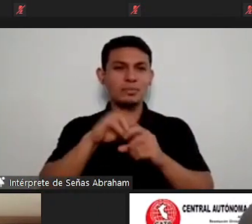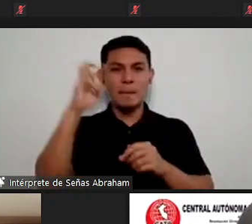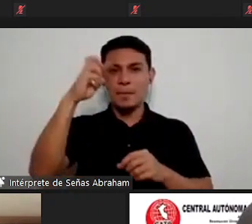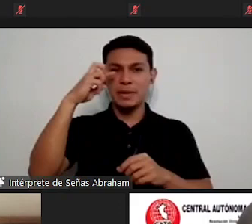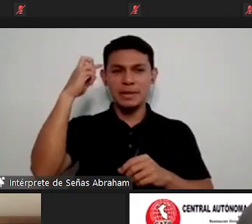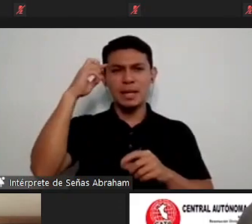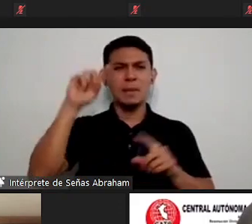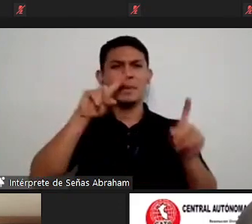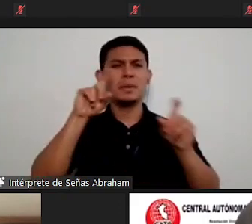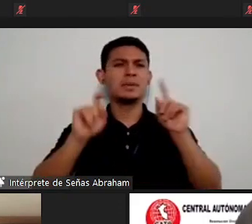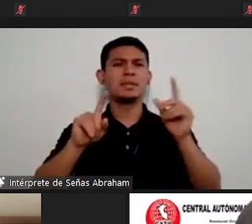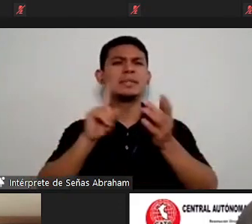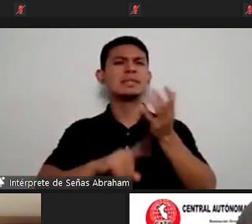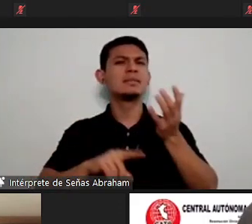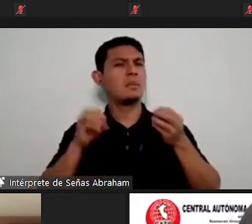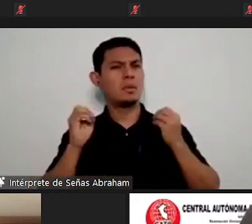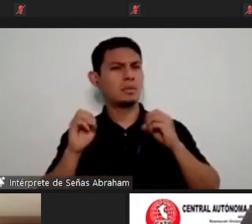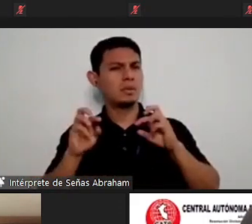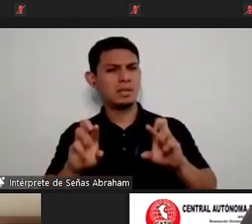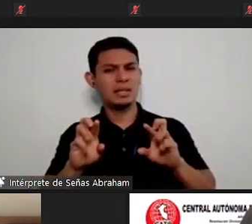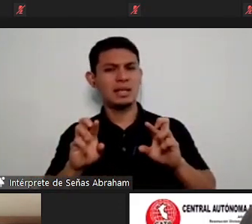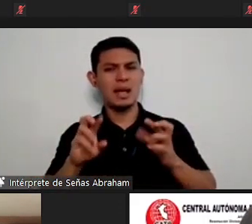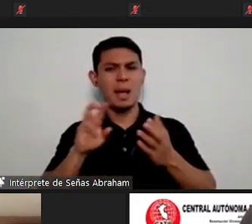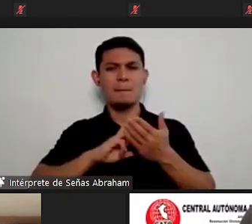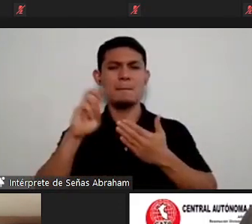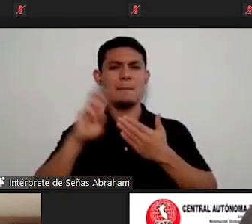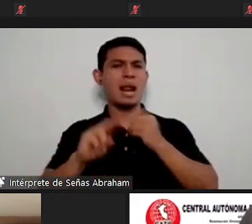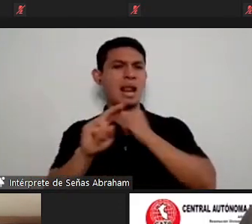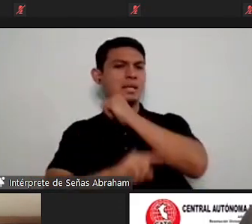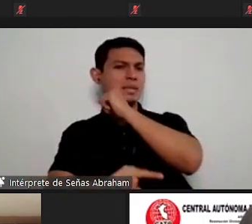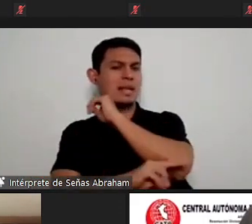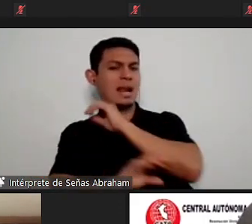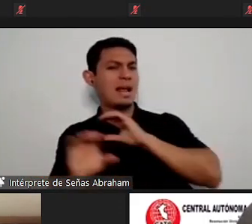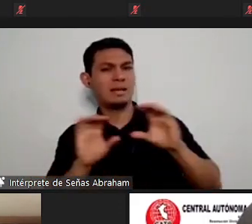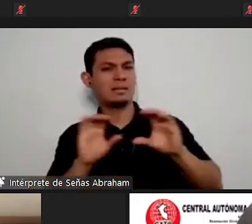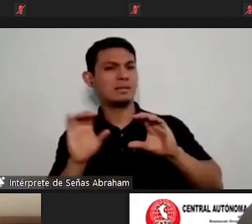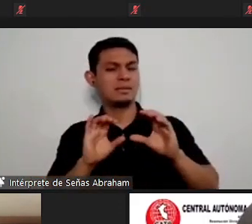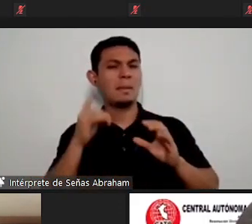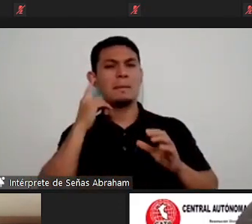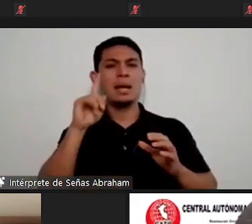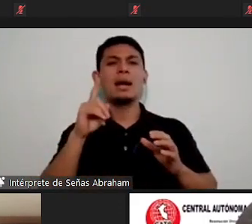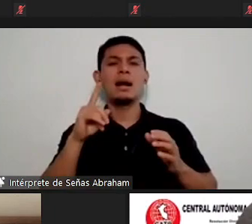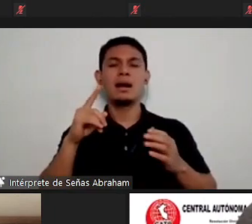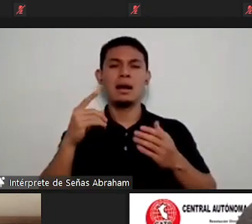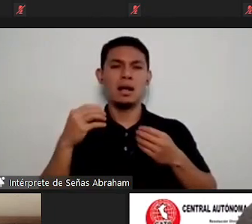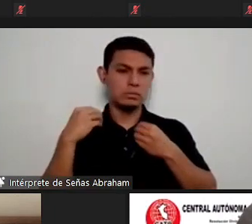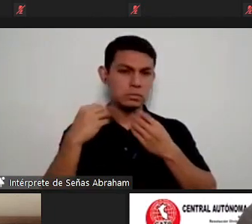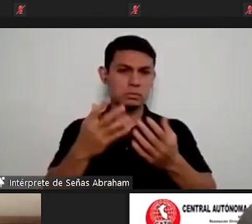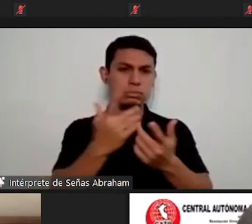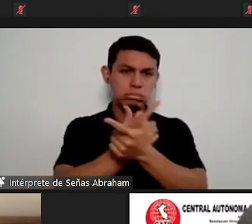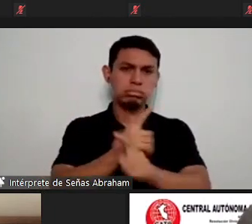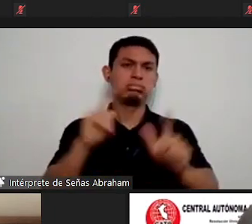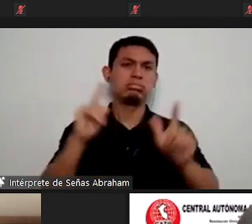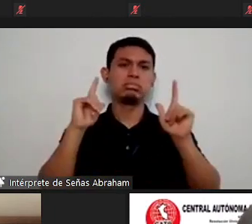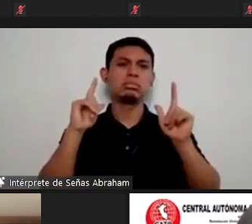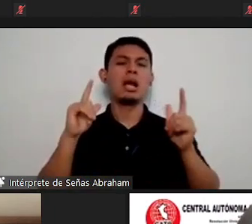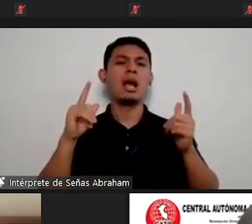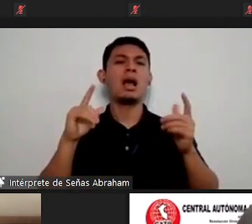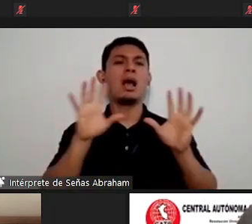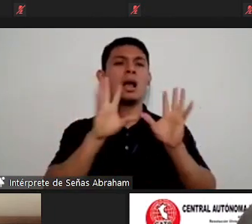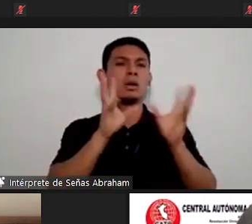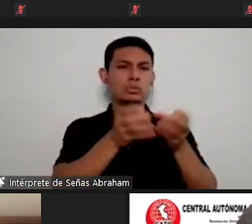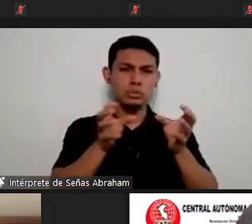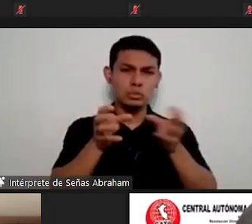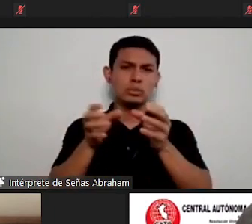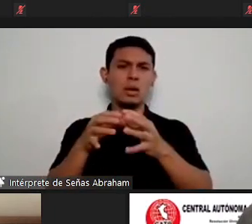national action plan to progressively strengthen the institutional framework of trade union and their capacity to